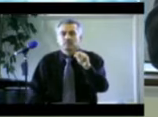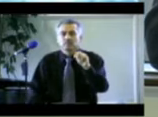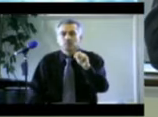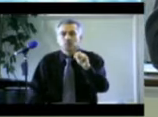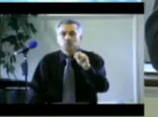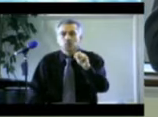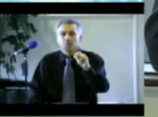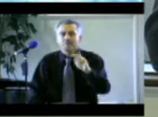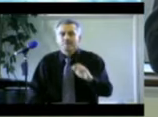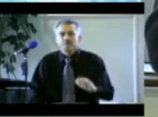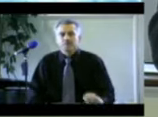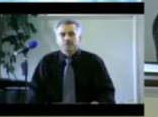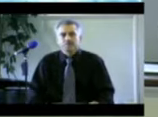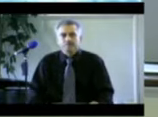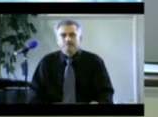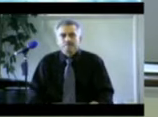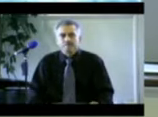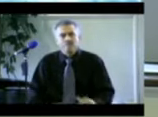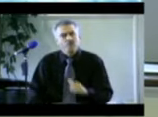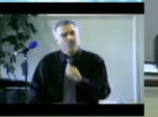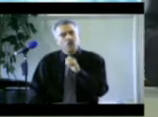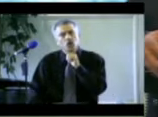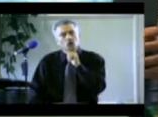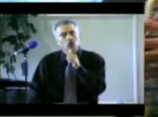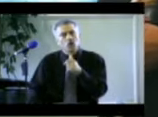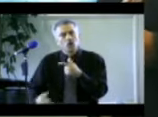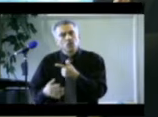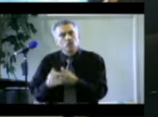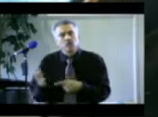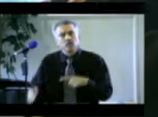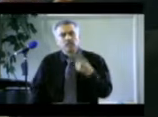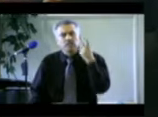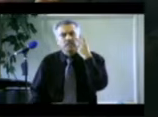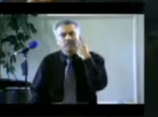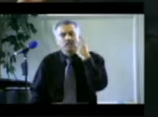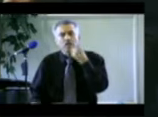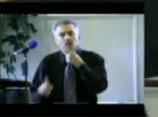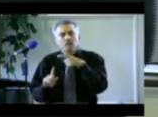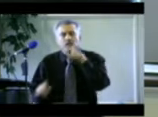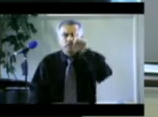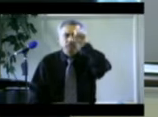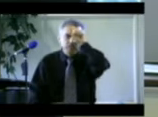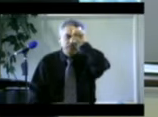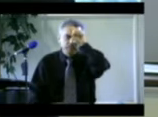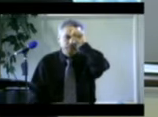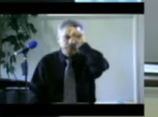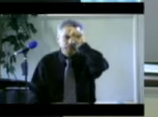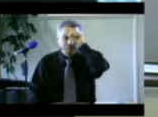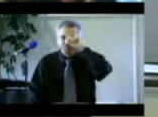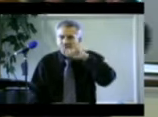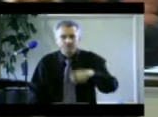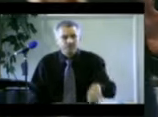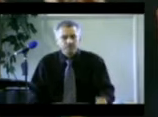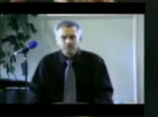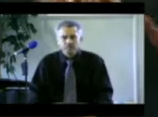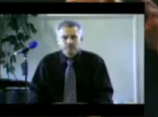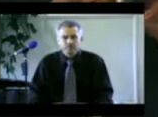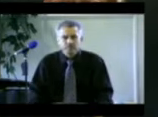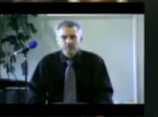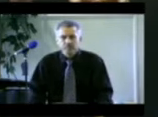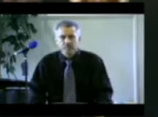It is not what we see now of Egypt. It's not dry, dusty sand. It is